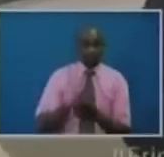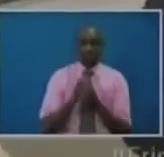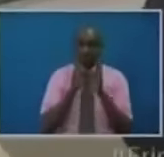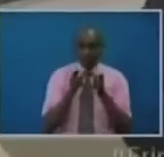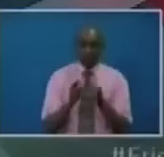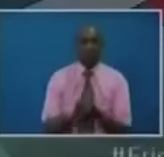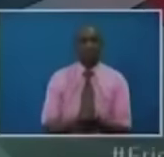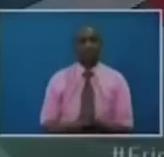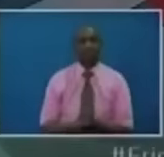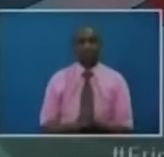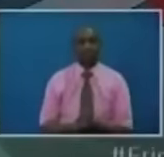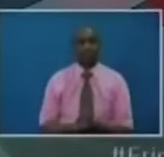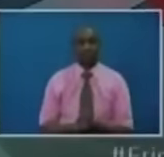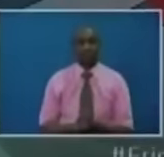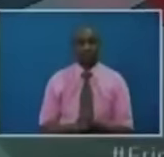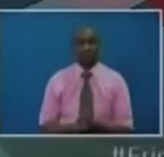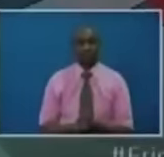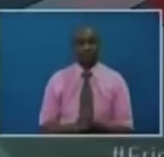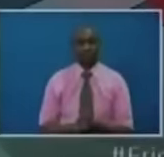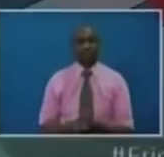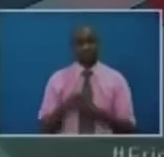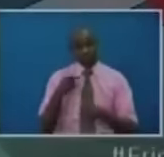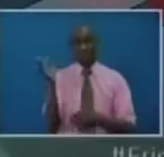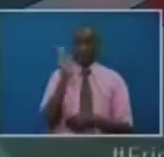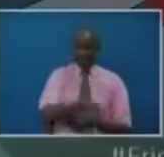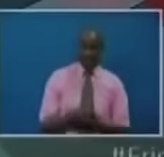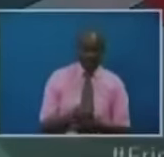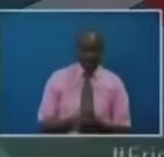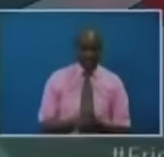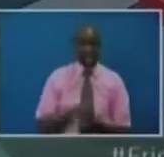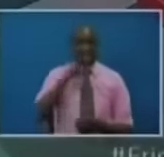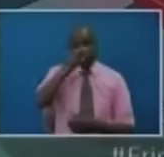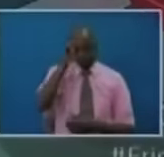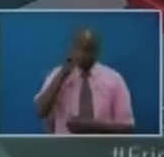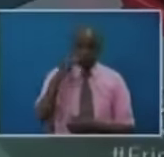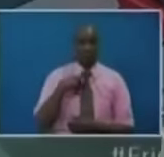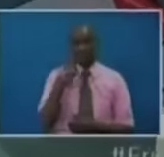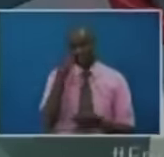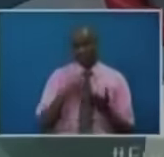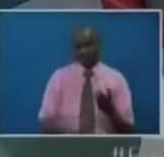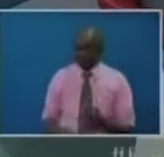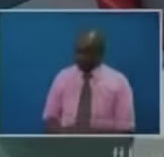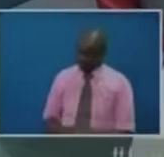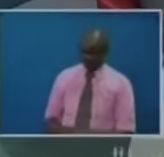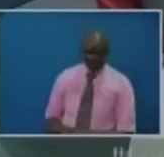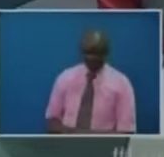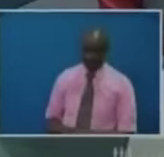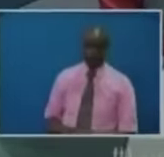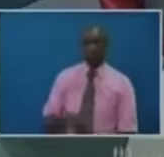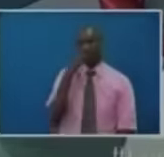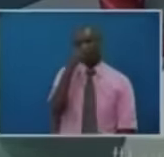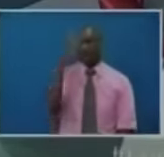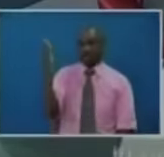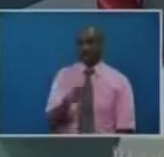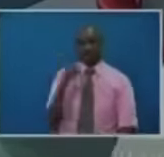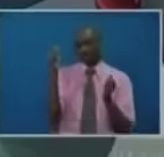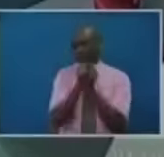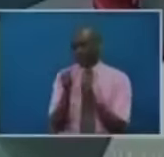reporting. Okay, so we are back. Njugush, I'll just have to rate you and I'll give you a 1 out of